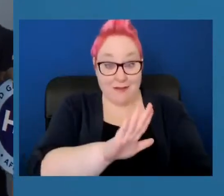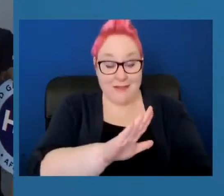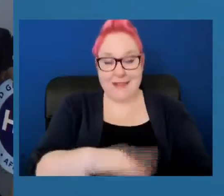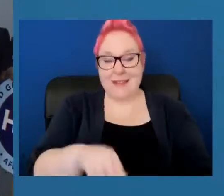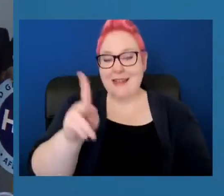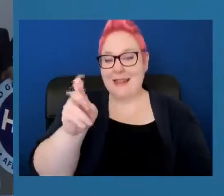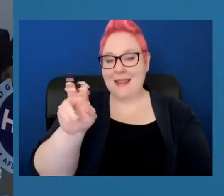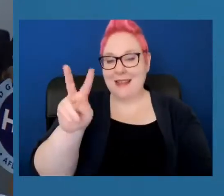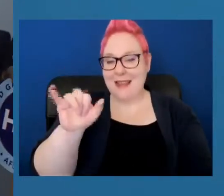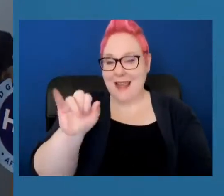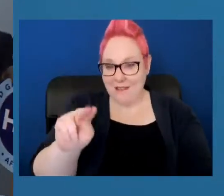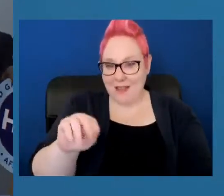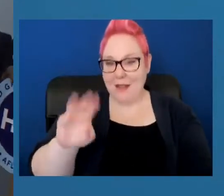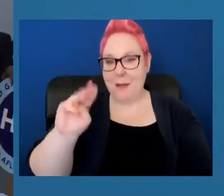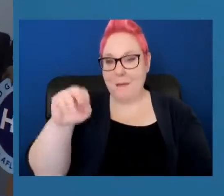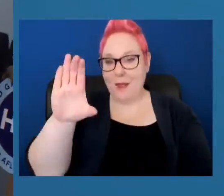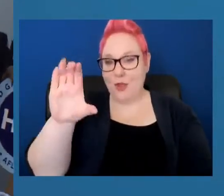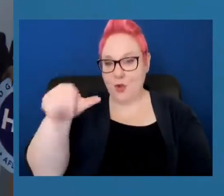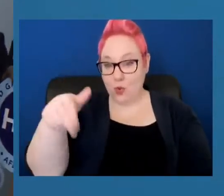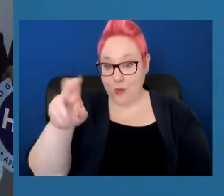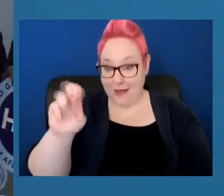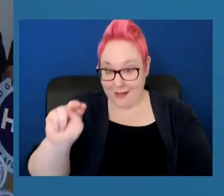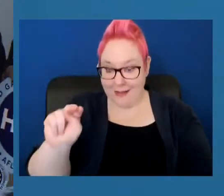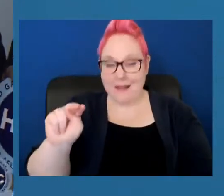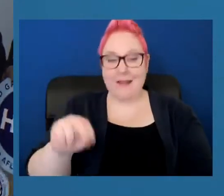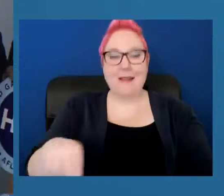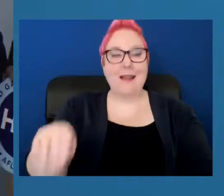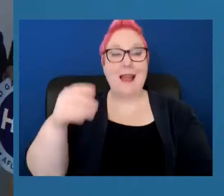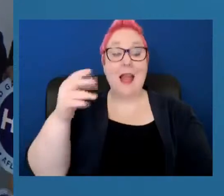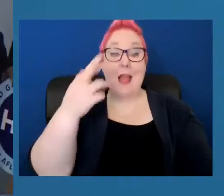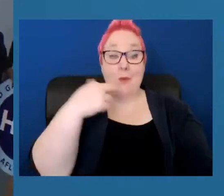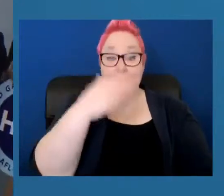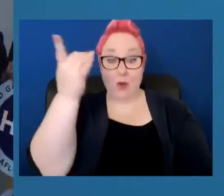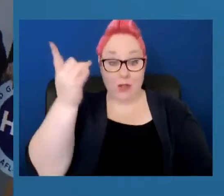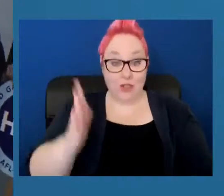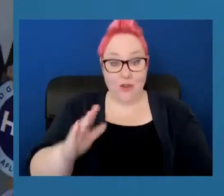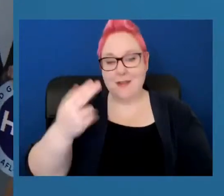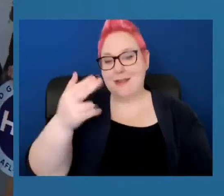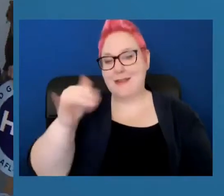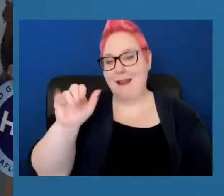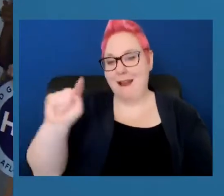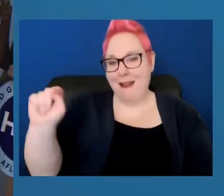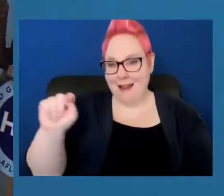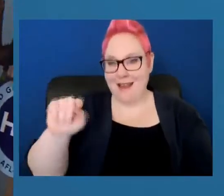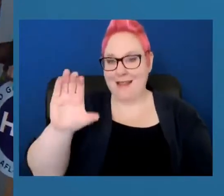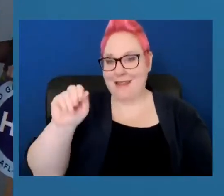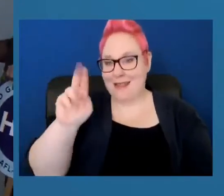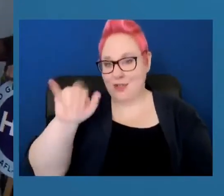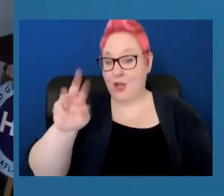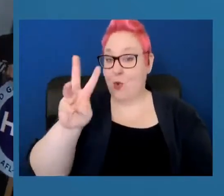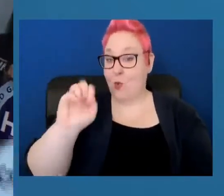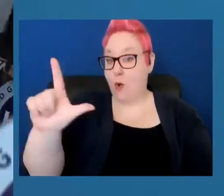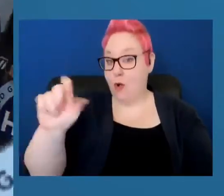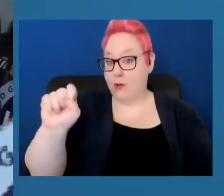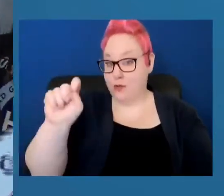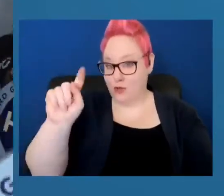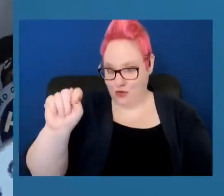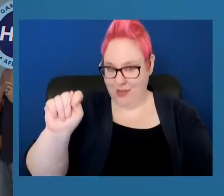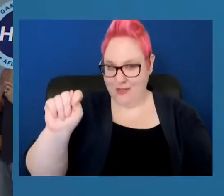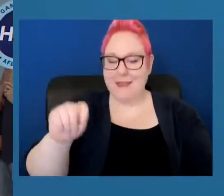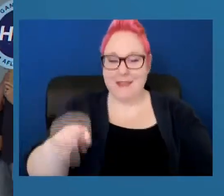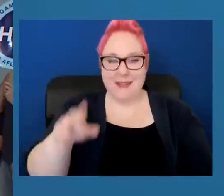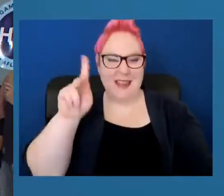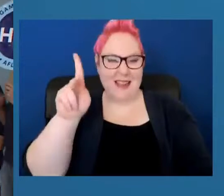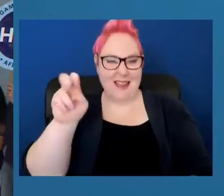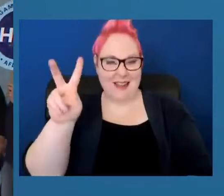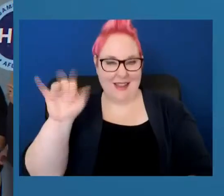McQueen, HCC member, restaurant server at Hyatt Centric Wall Street. Kevin.